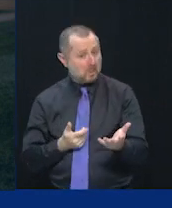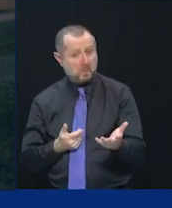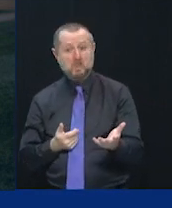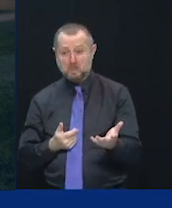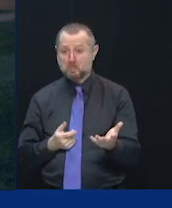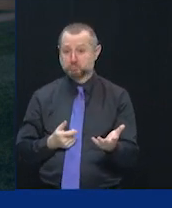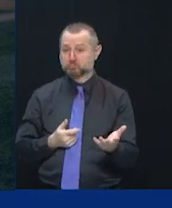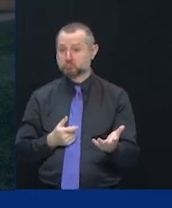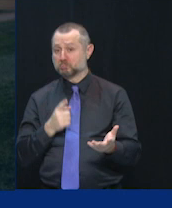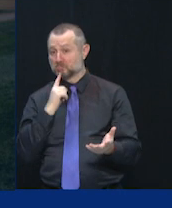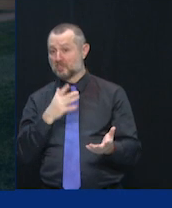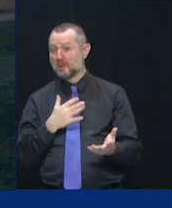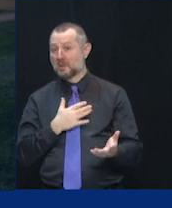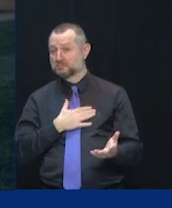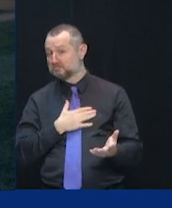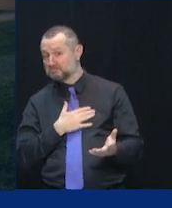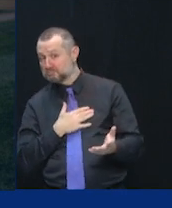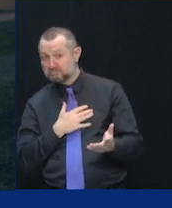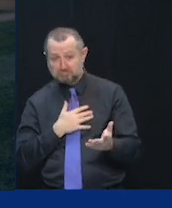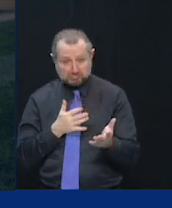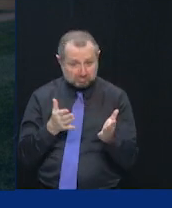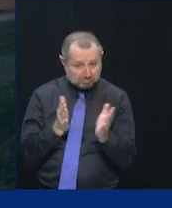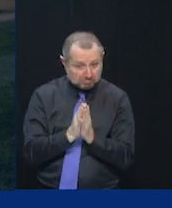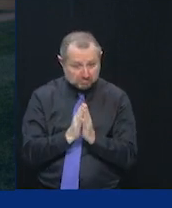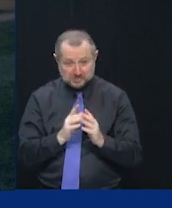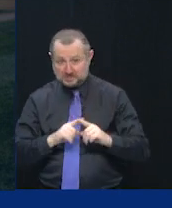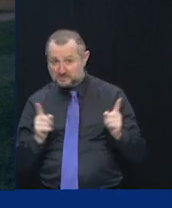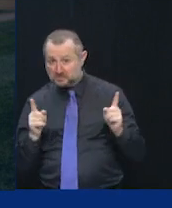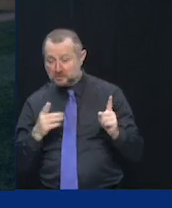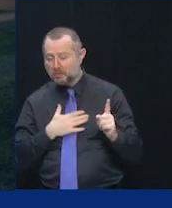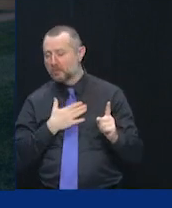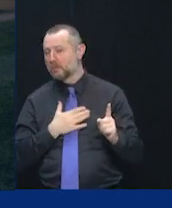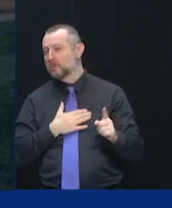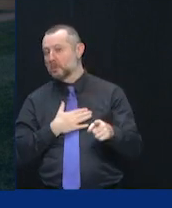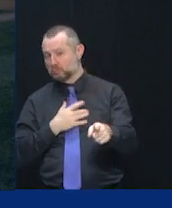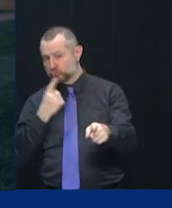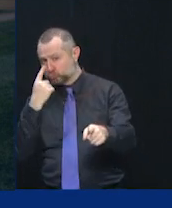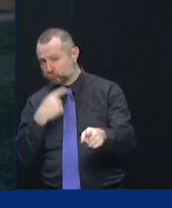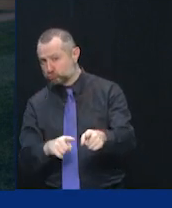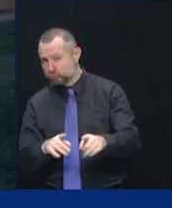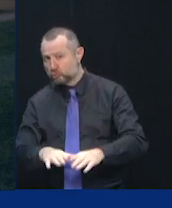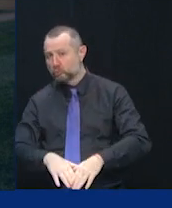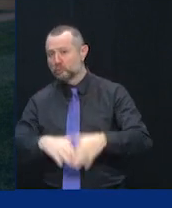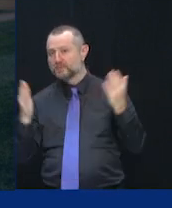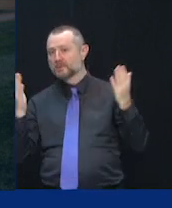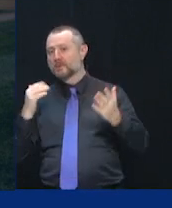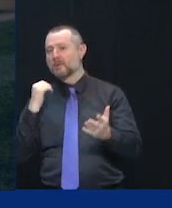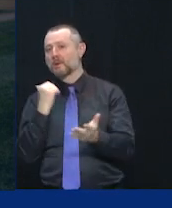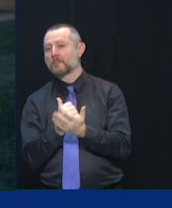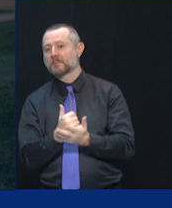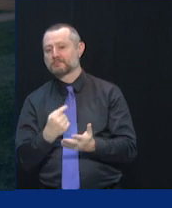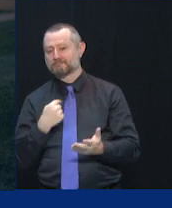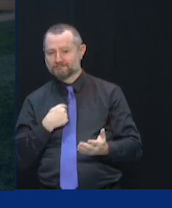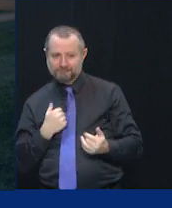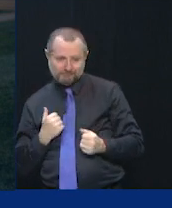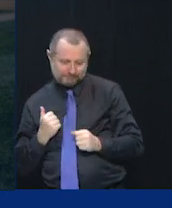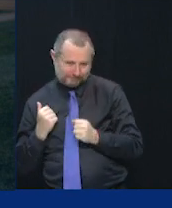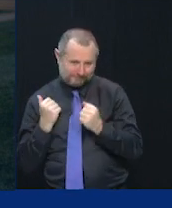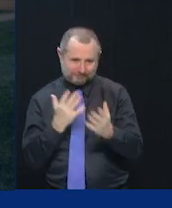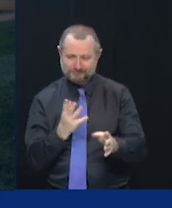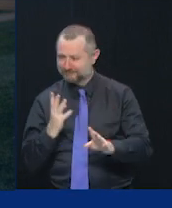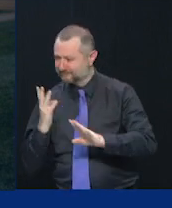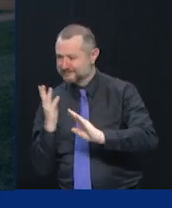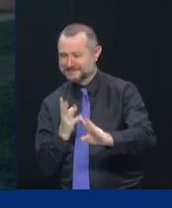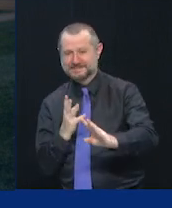unorthodox request, which is, would Yankee Stadium be willing to help us with this COVID